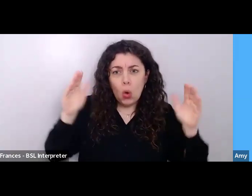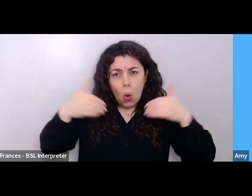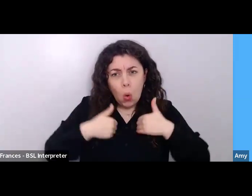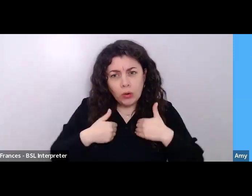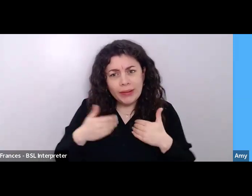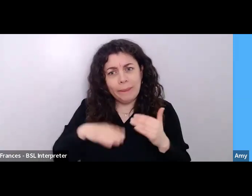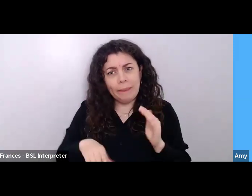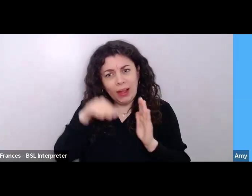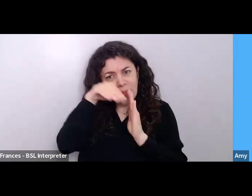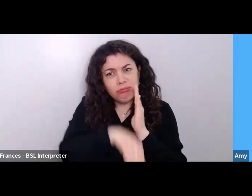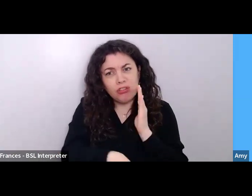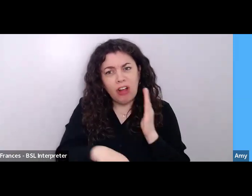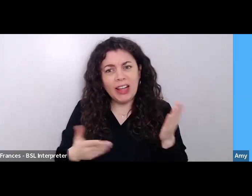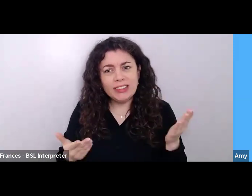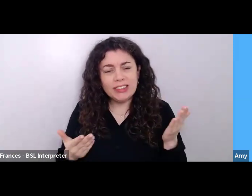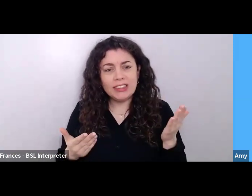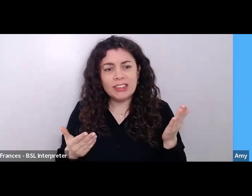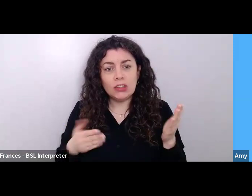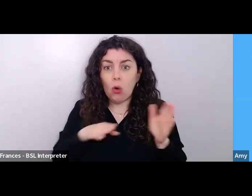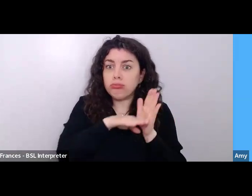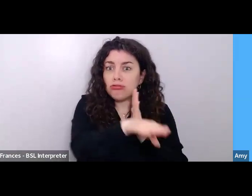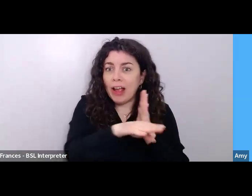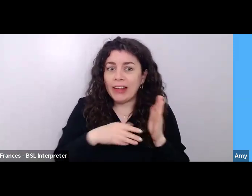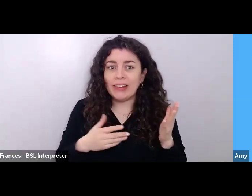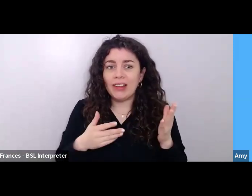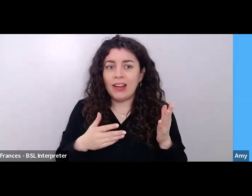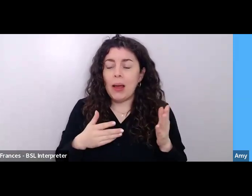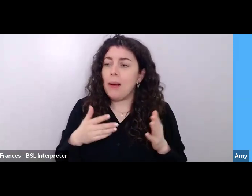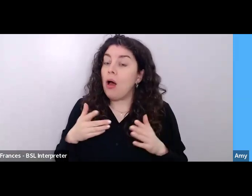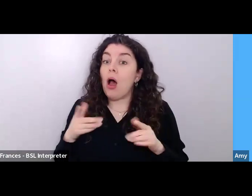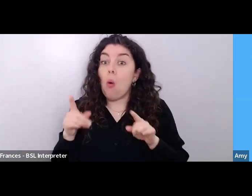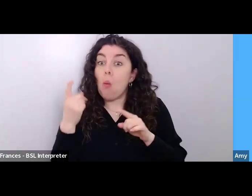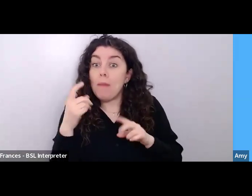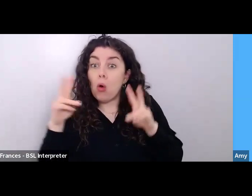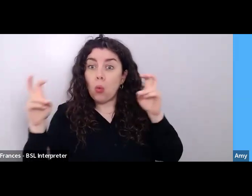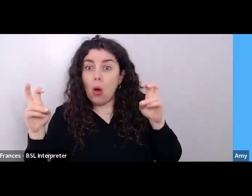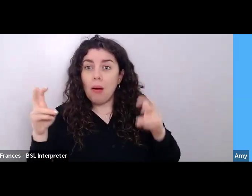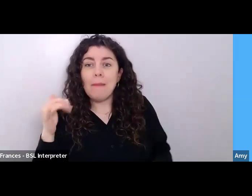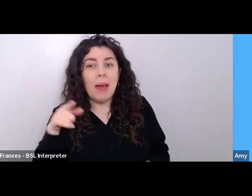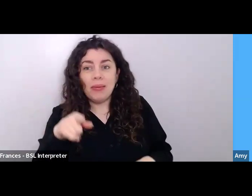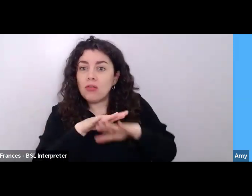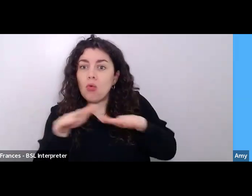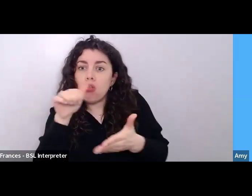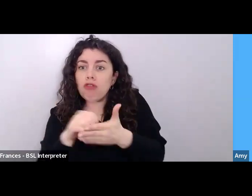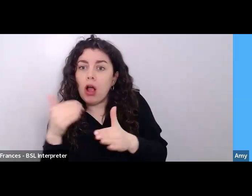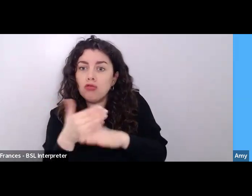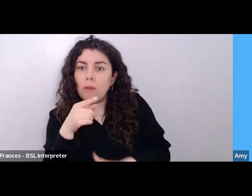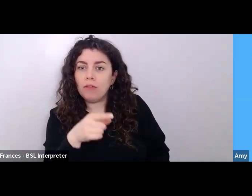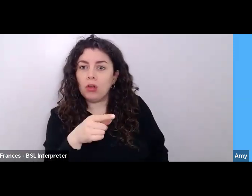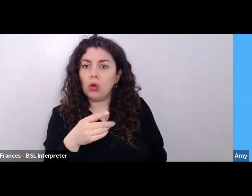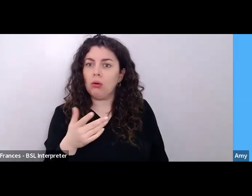progressed?" And "Maybe this just isn't the right job for you." My experience here is